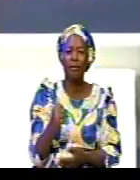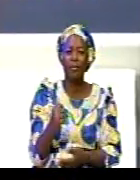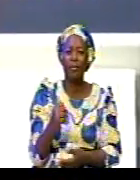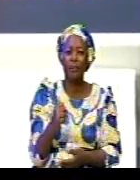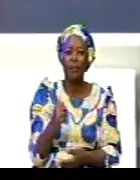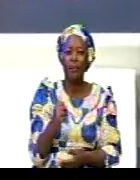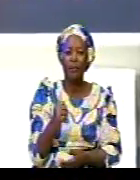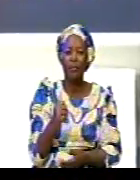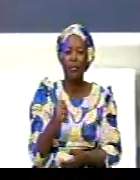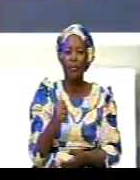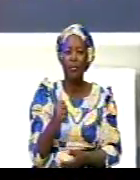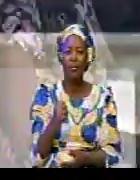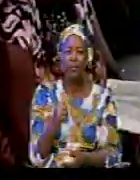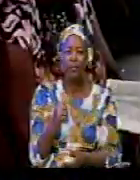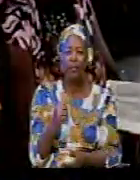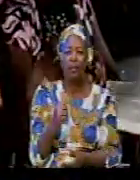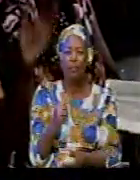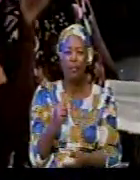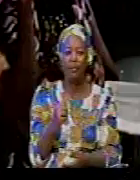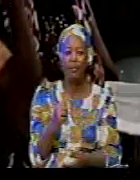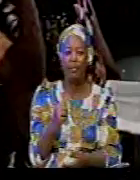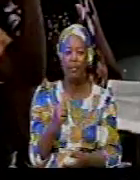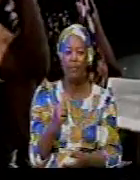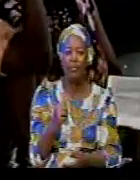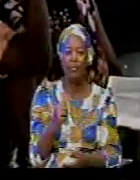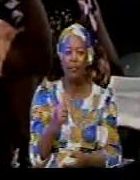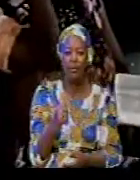in Jesus' name.